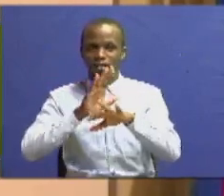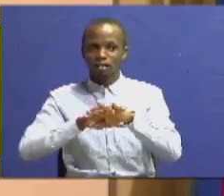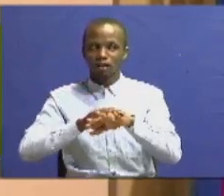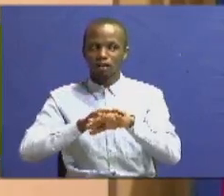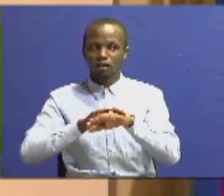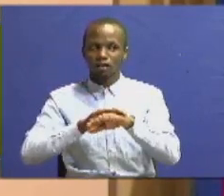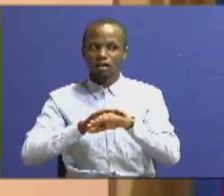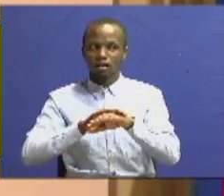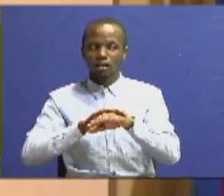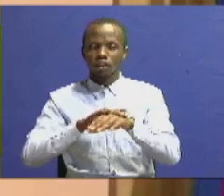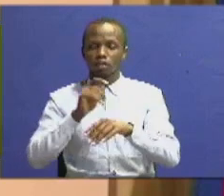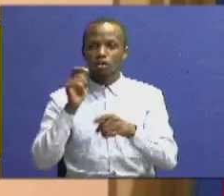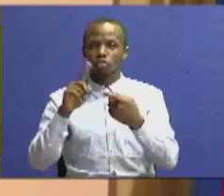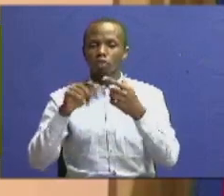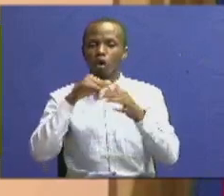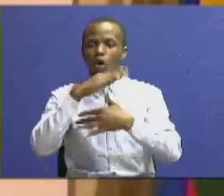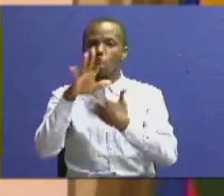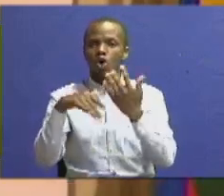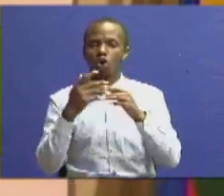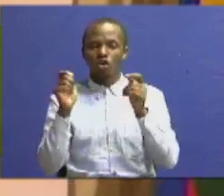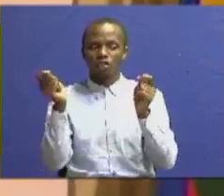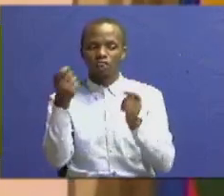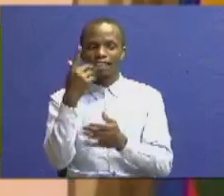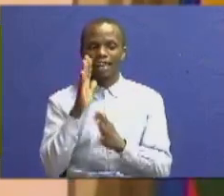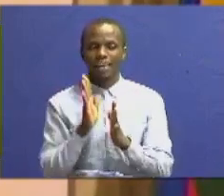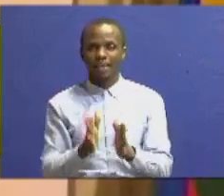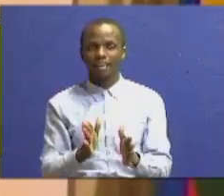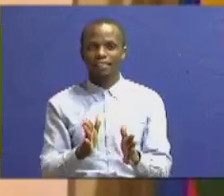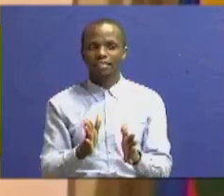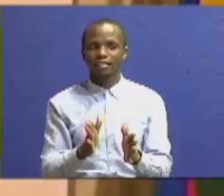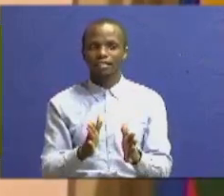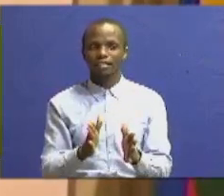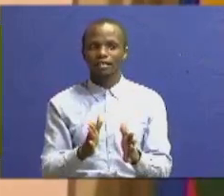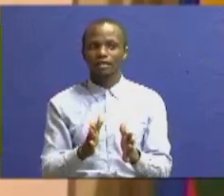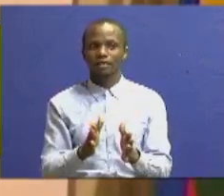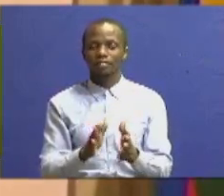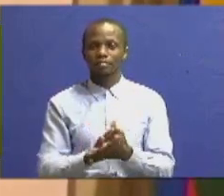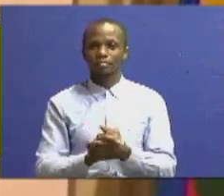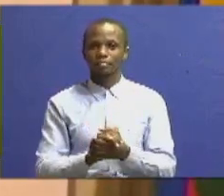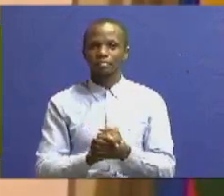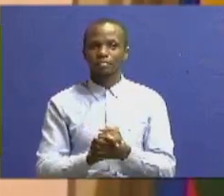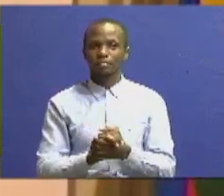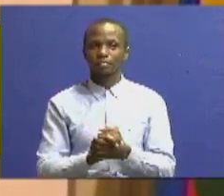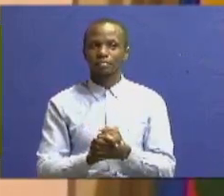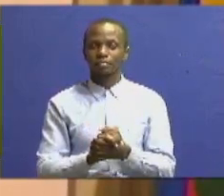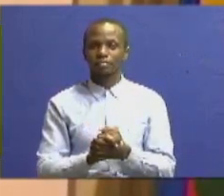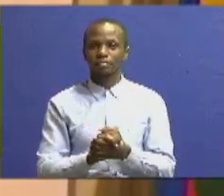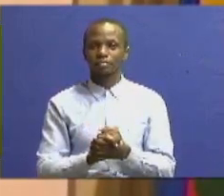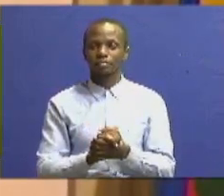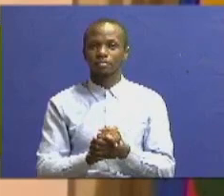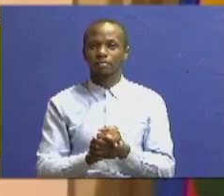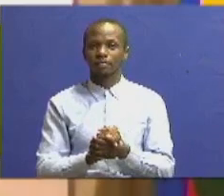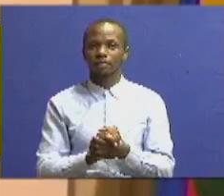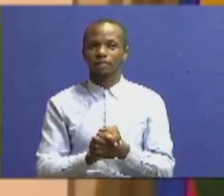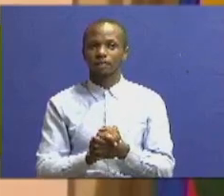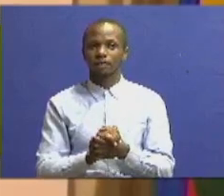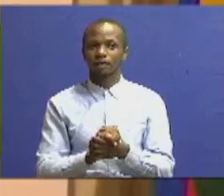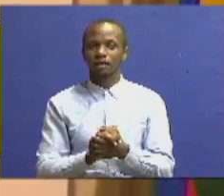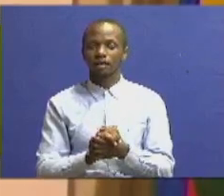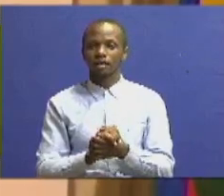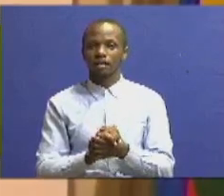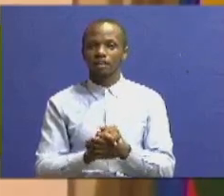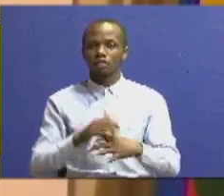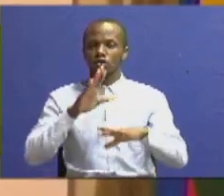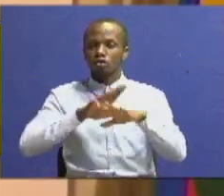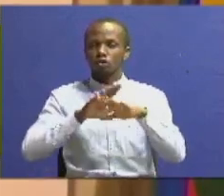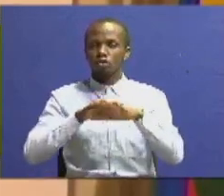the great Kenya experience. As the Security Officer, the team will deploy the official plans, the key measures that will be put in place